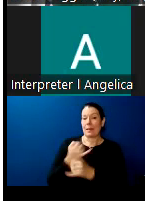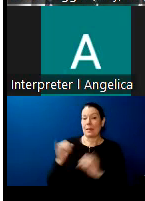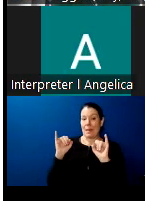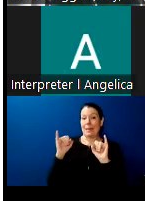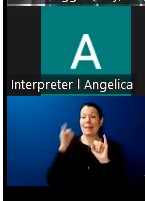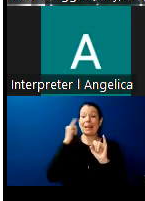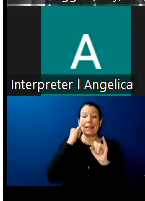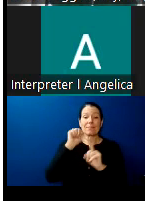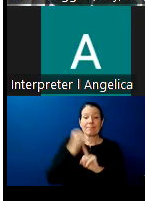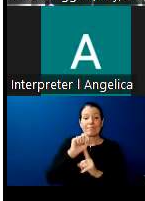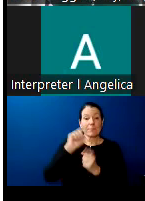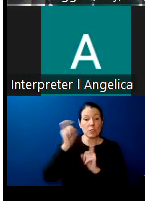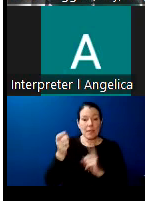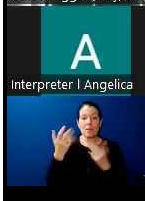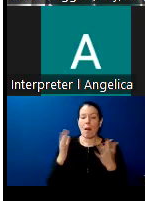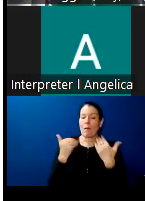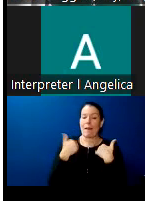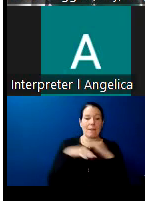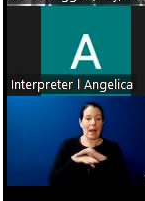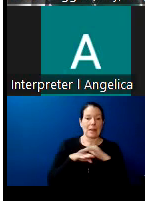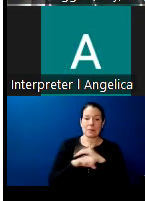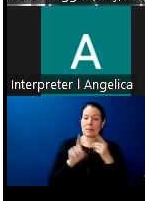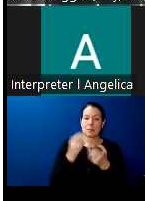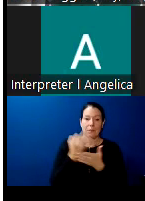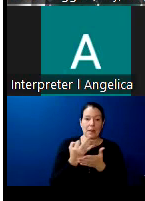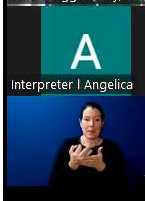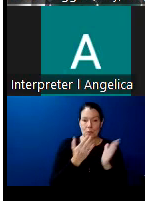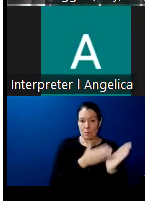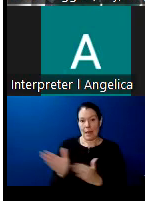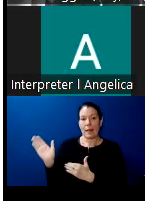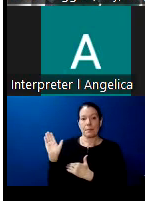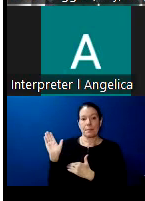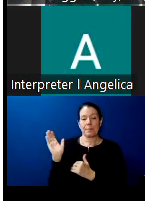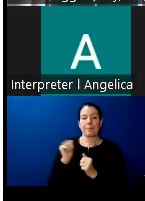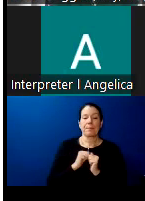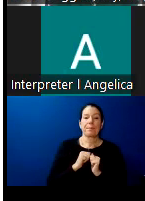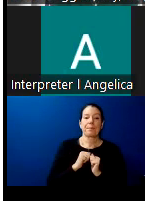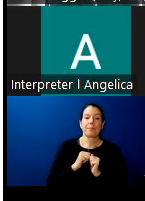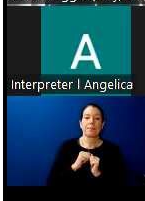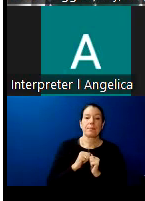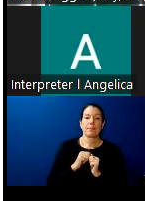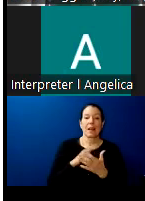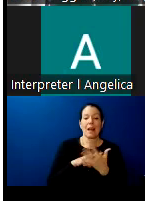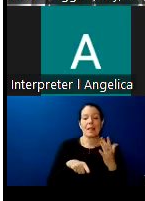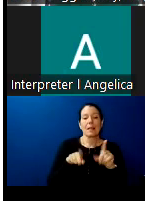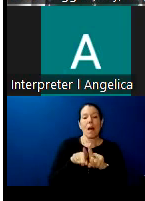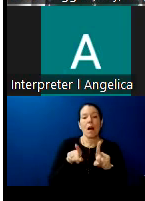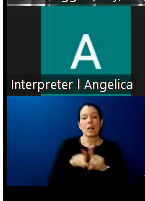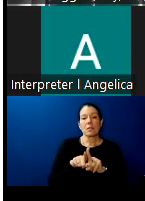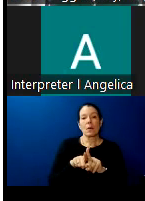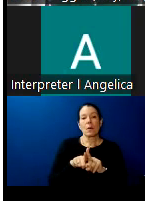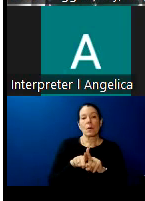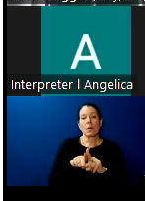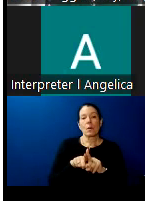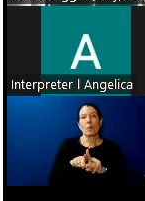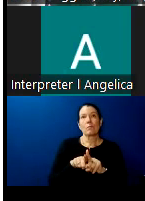do change, they still have access to a financial plan. And this is also another place where it